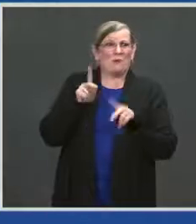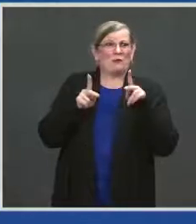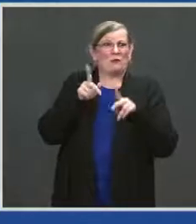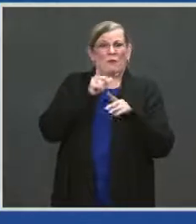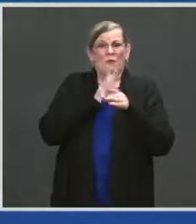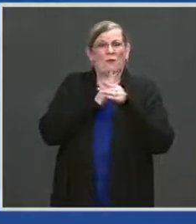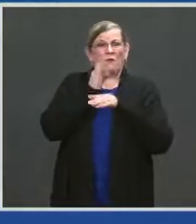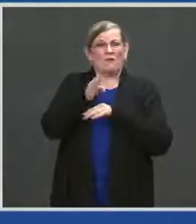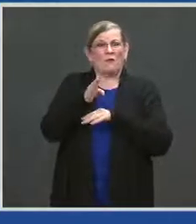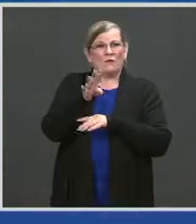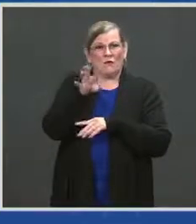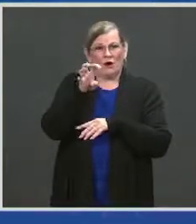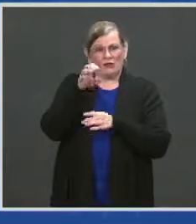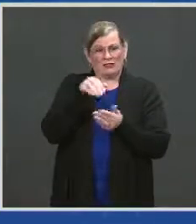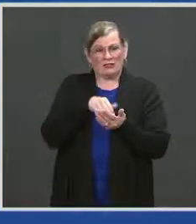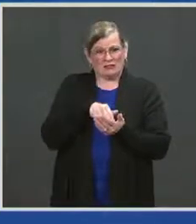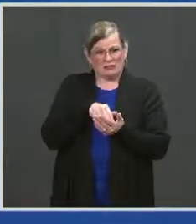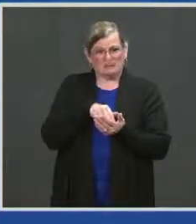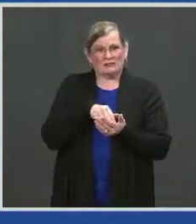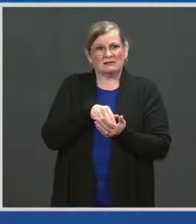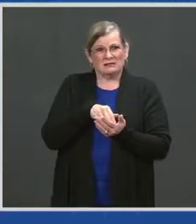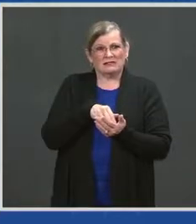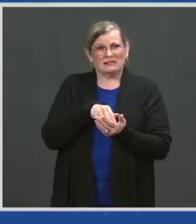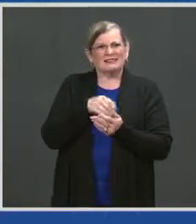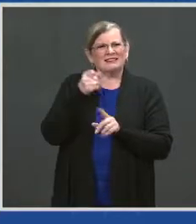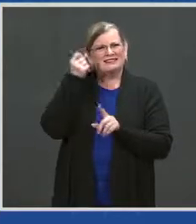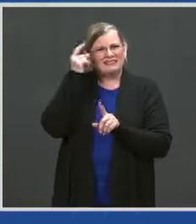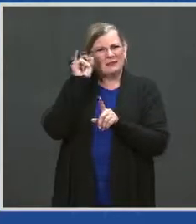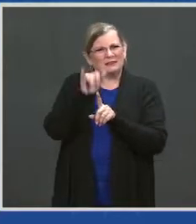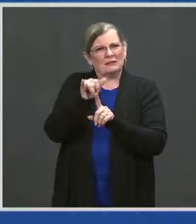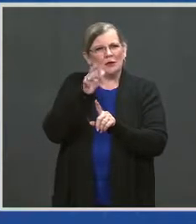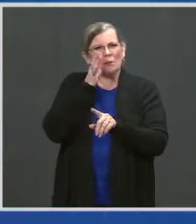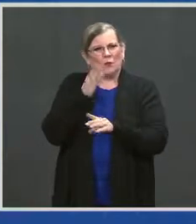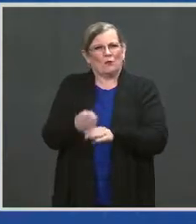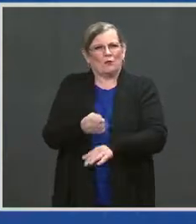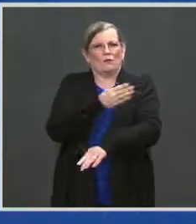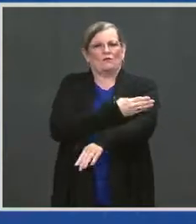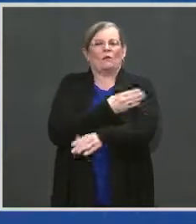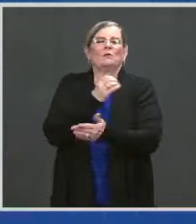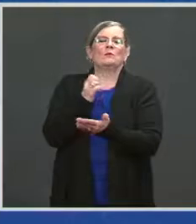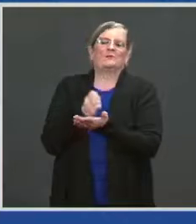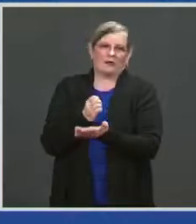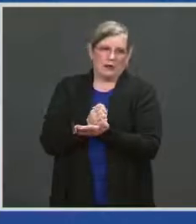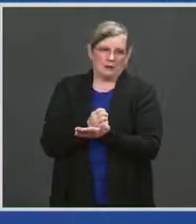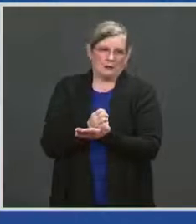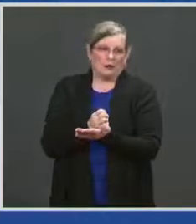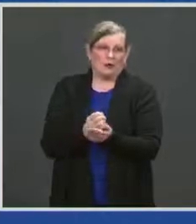all. It will make the economy function better and will create more energy. Mr.